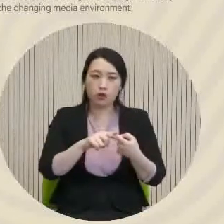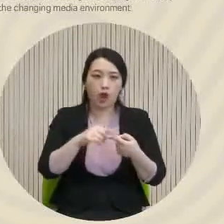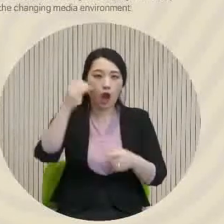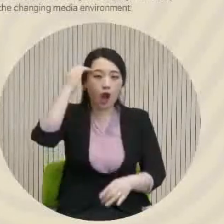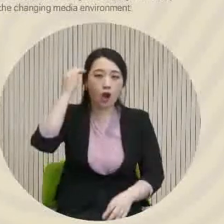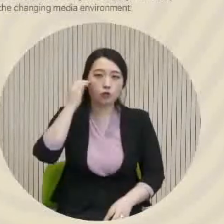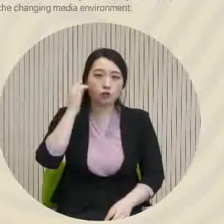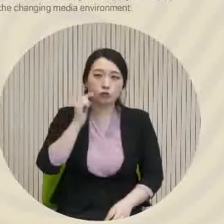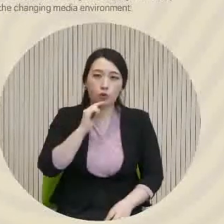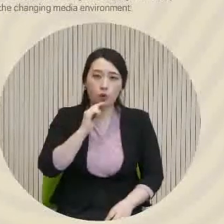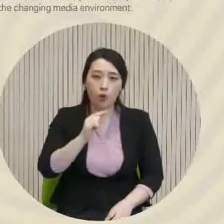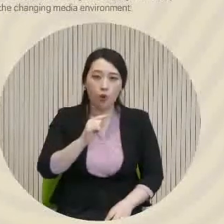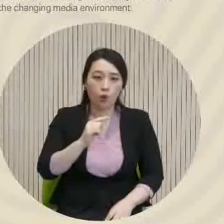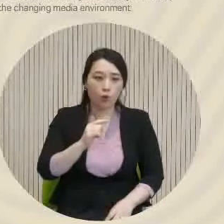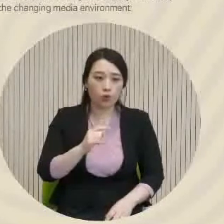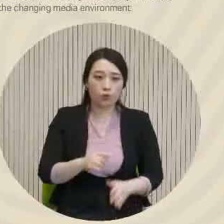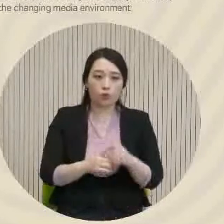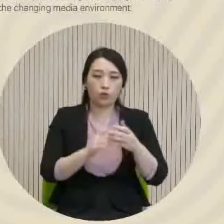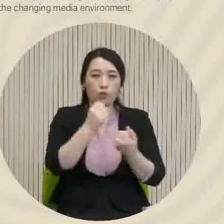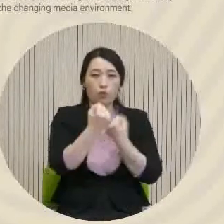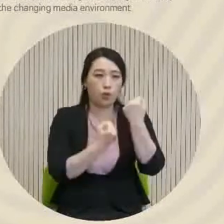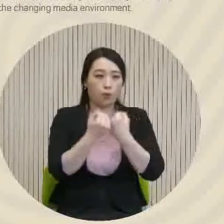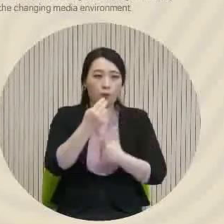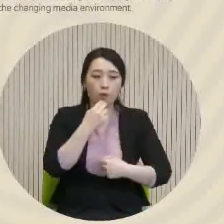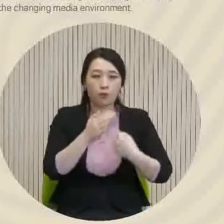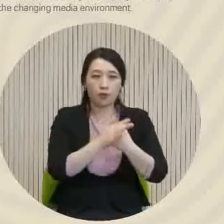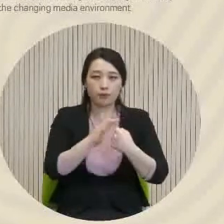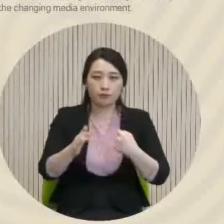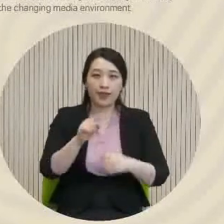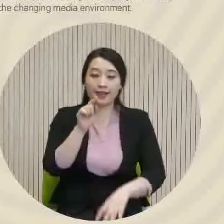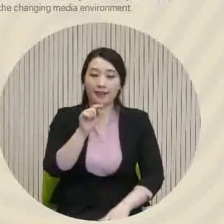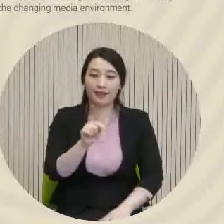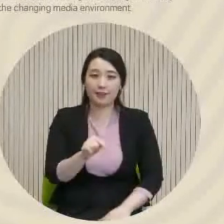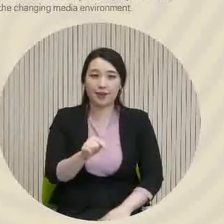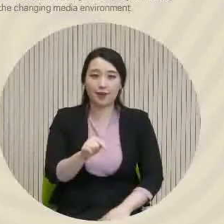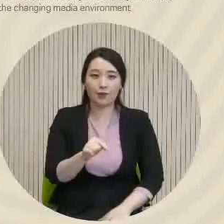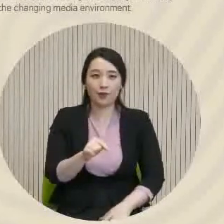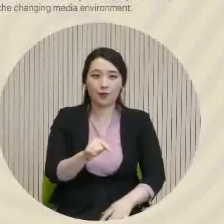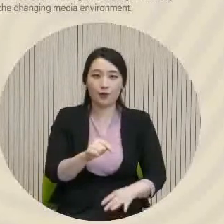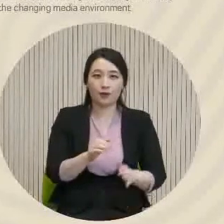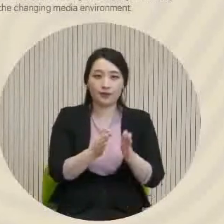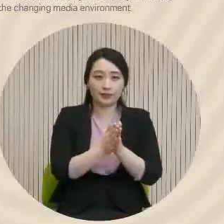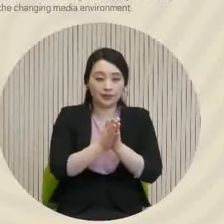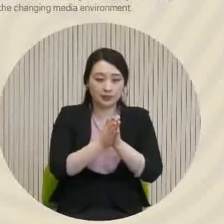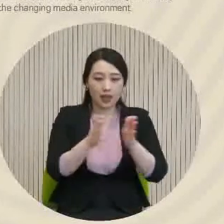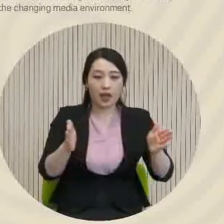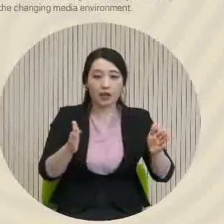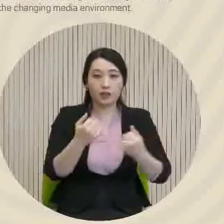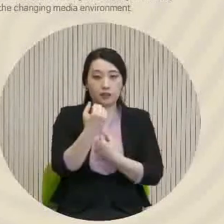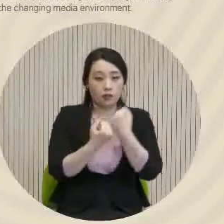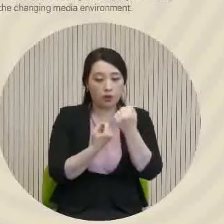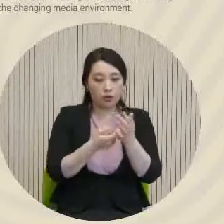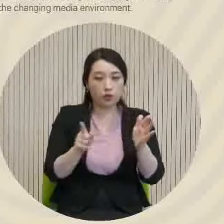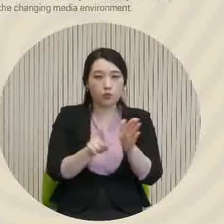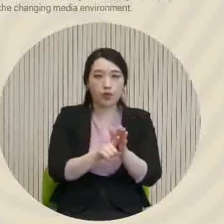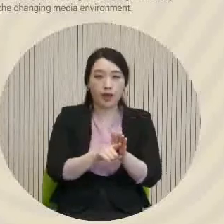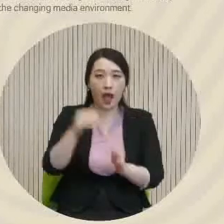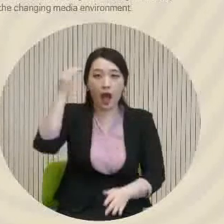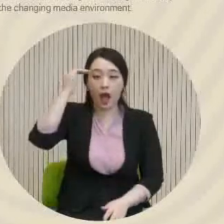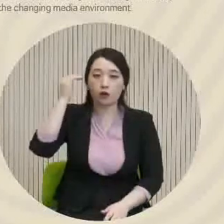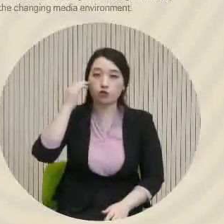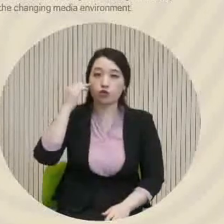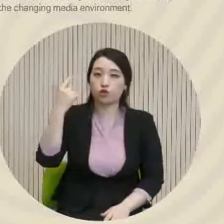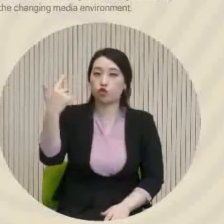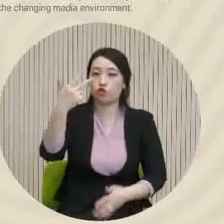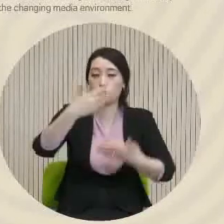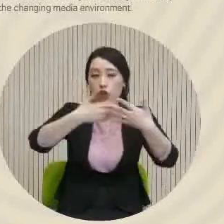there was no guidance in Korean on how to use Anchor. So when we